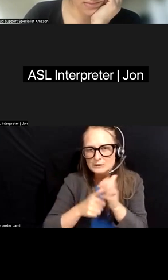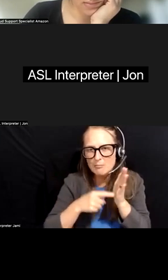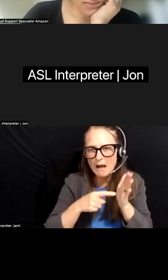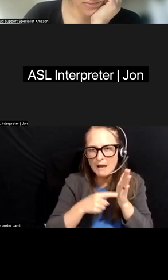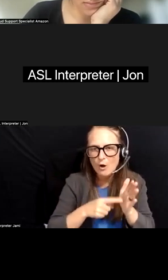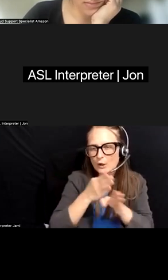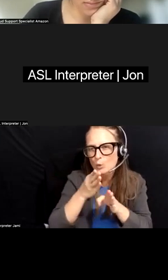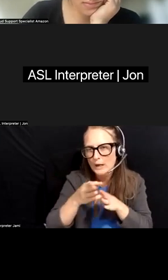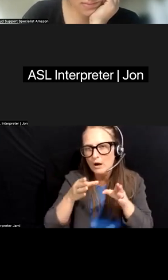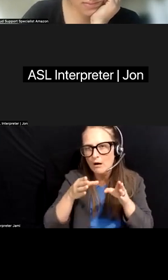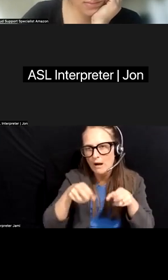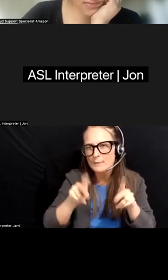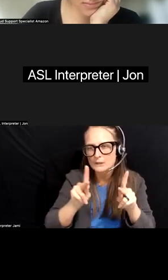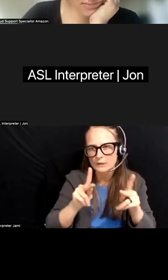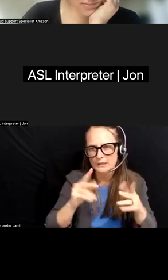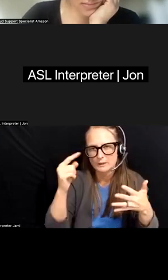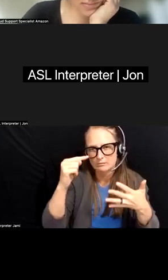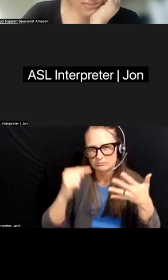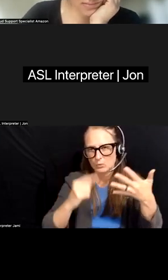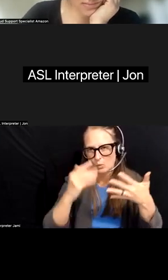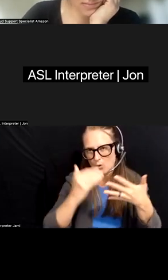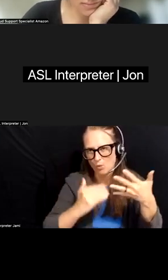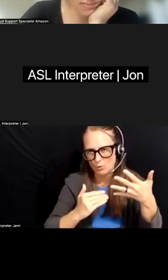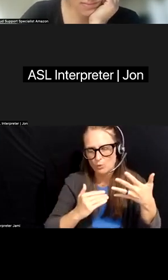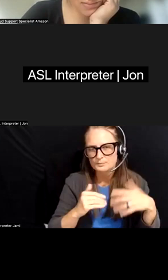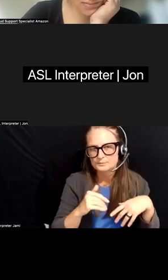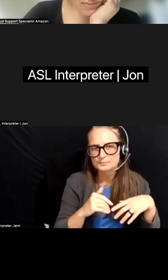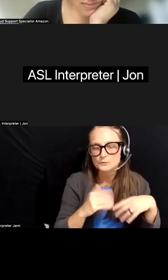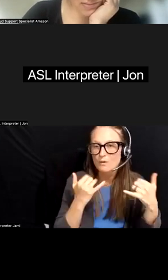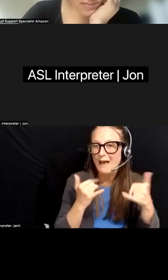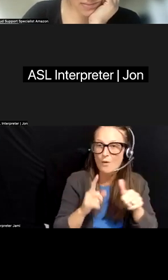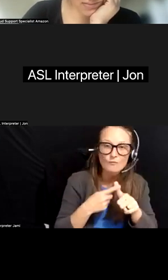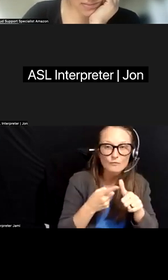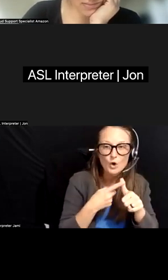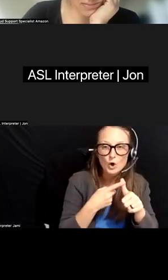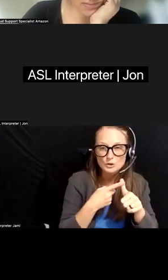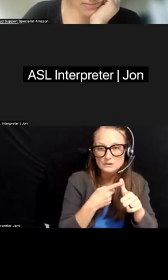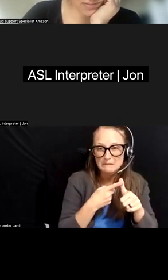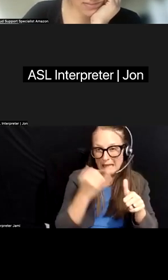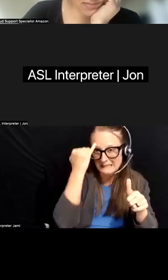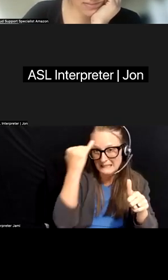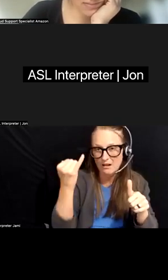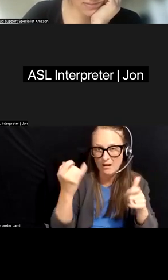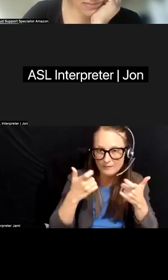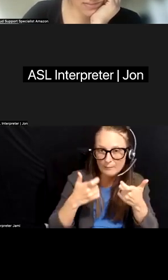But let's first look at the idea of big data.